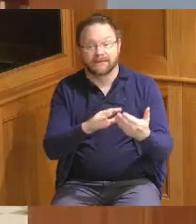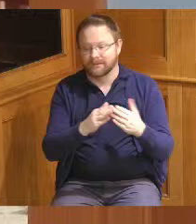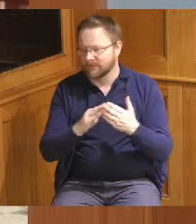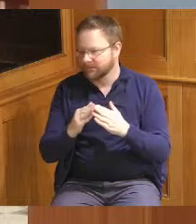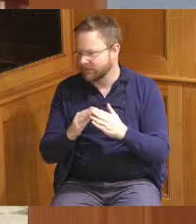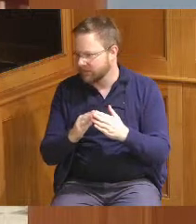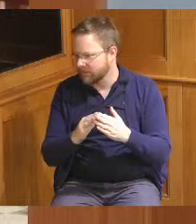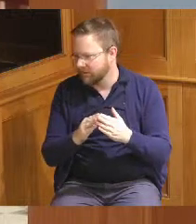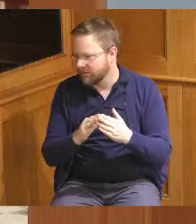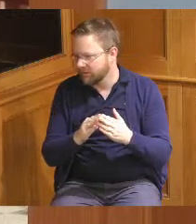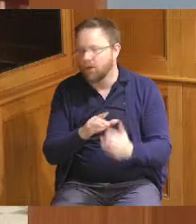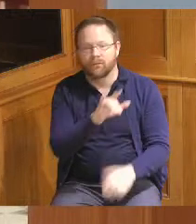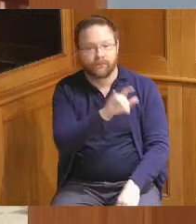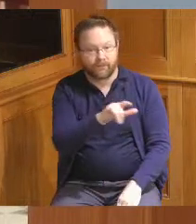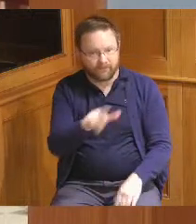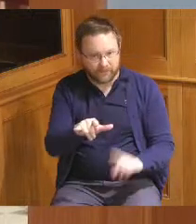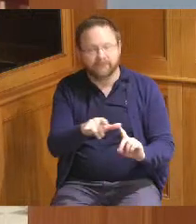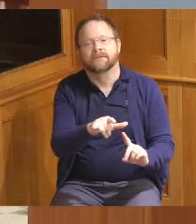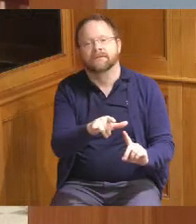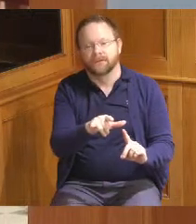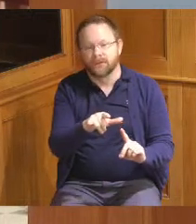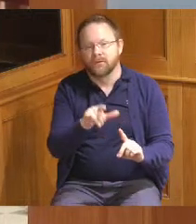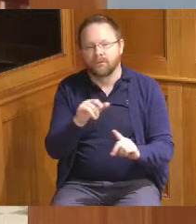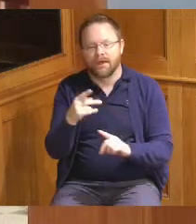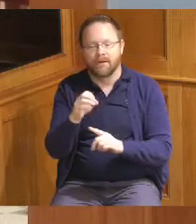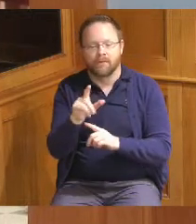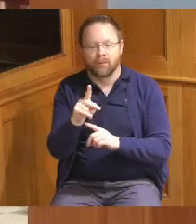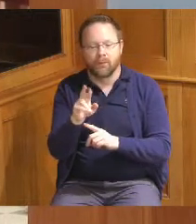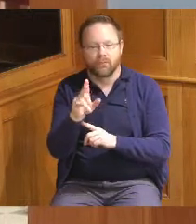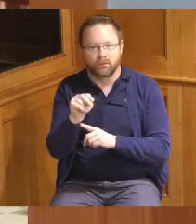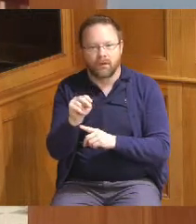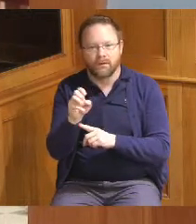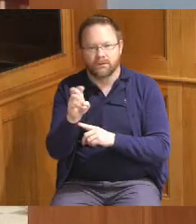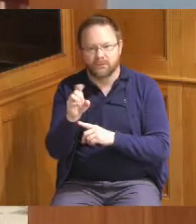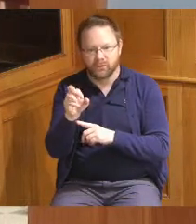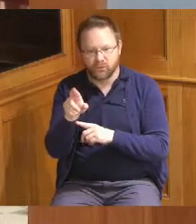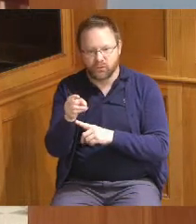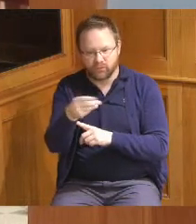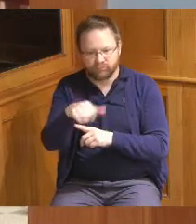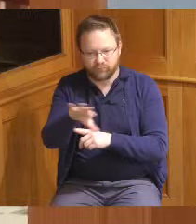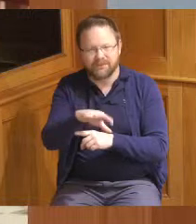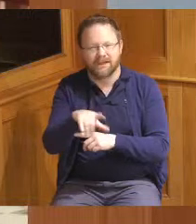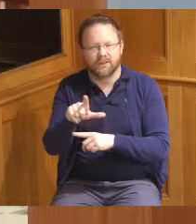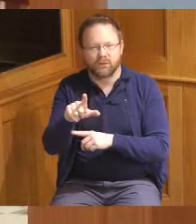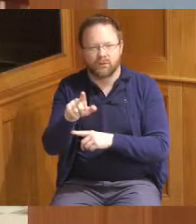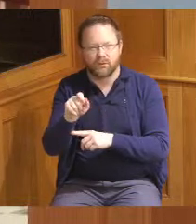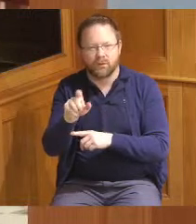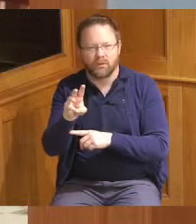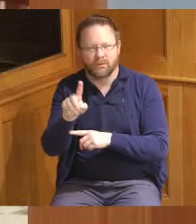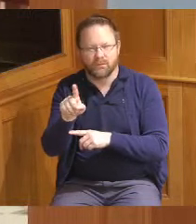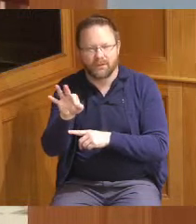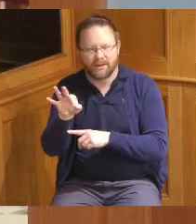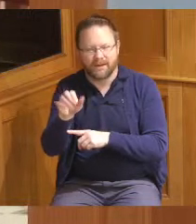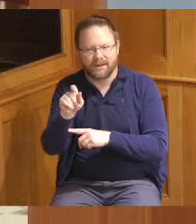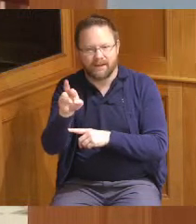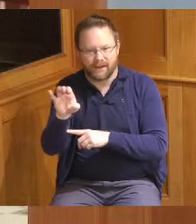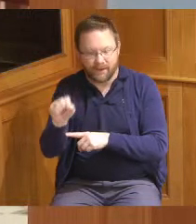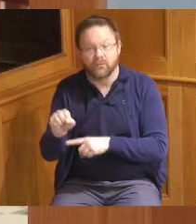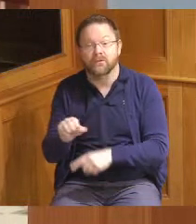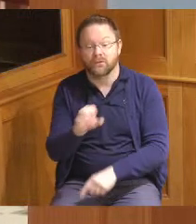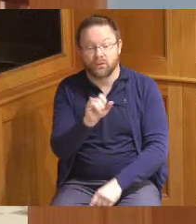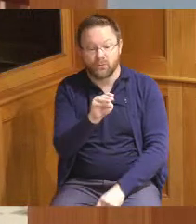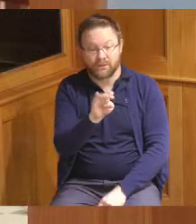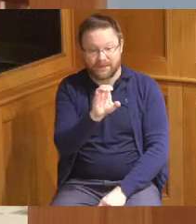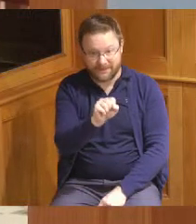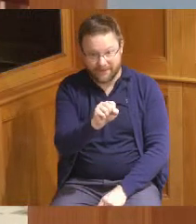the Polk Run Sewer Plat annexation containing 21.619 acres from Sims Township to the City of